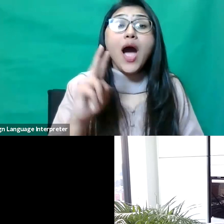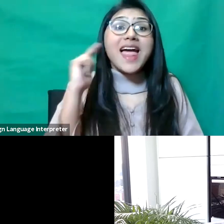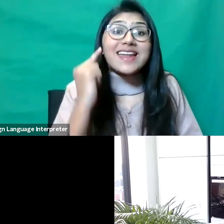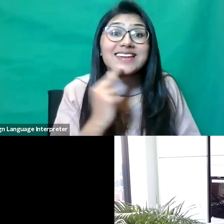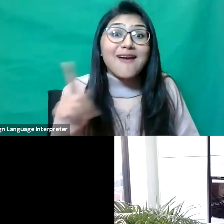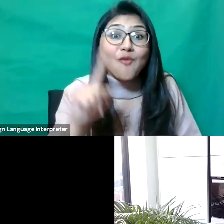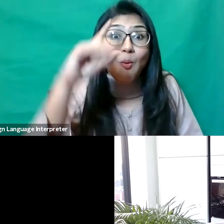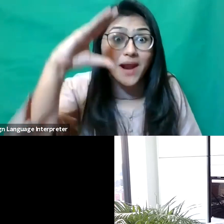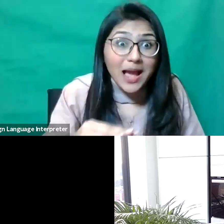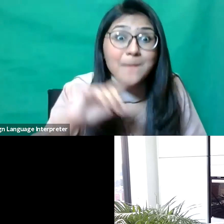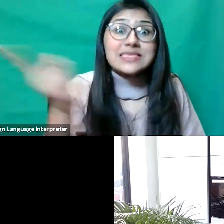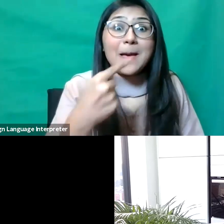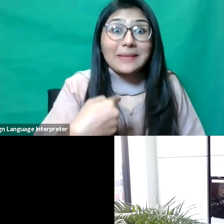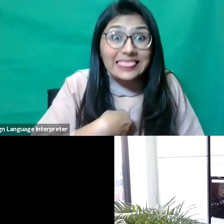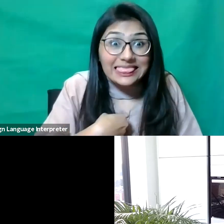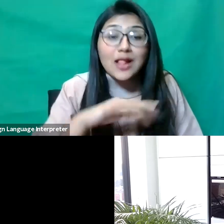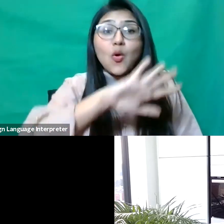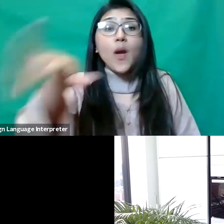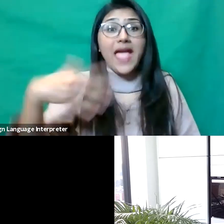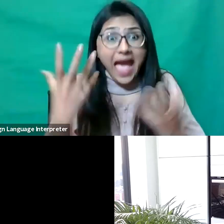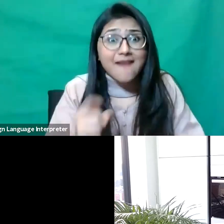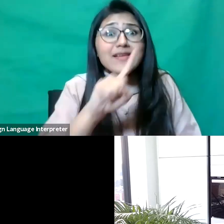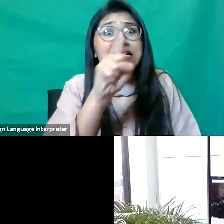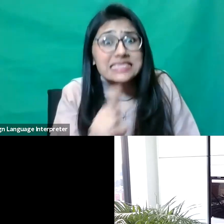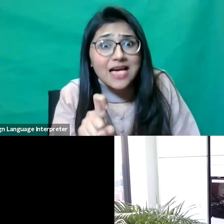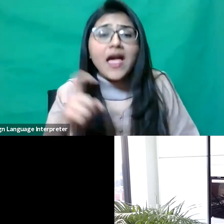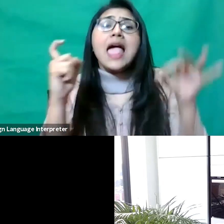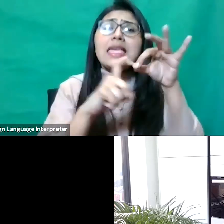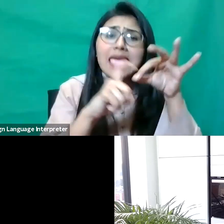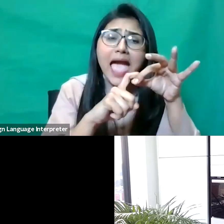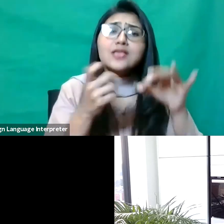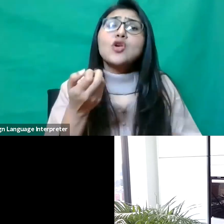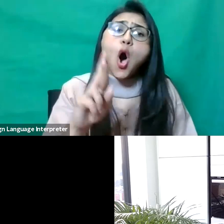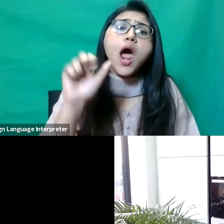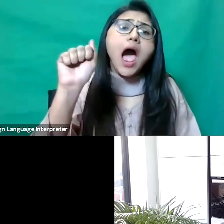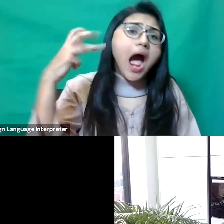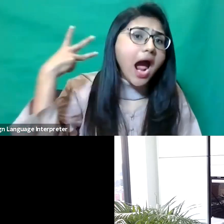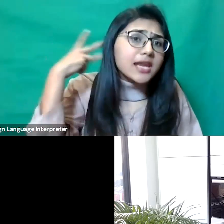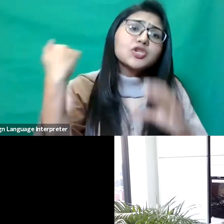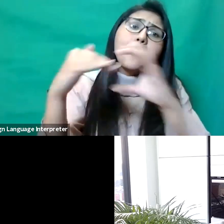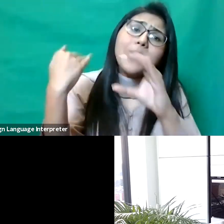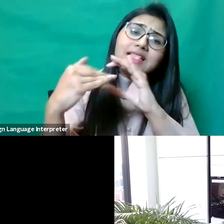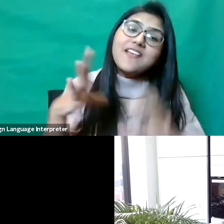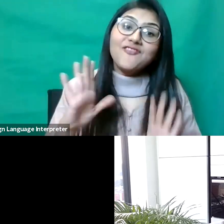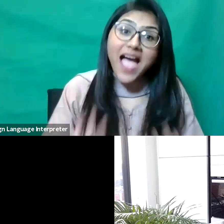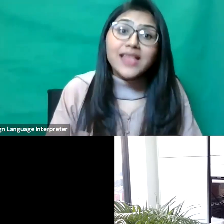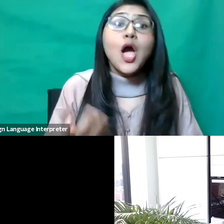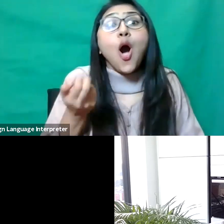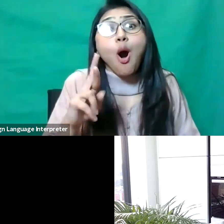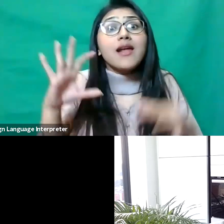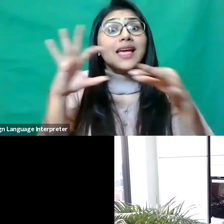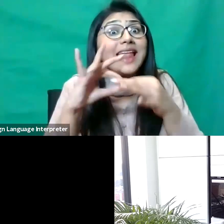any questions you have, please feel free to connect me. You know, on Connect his page,